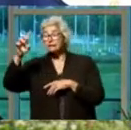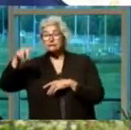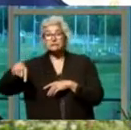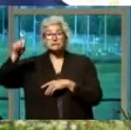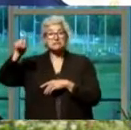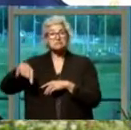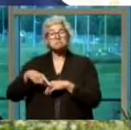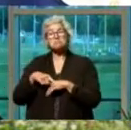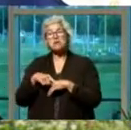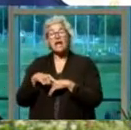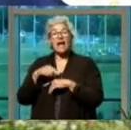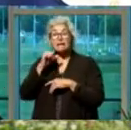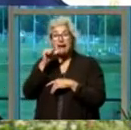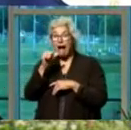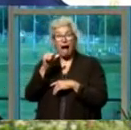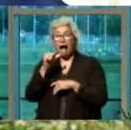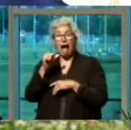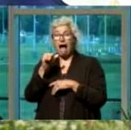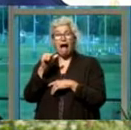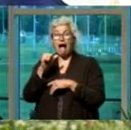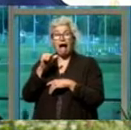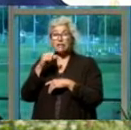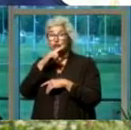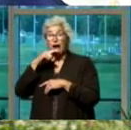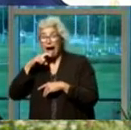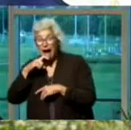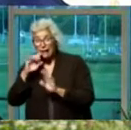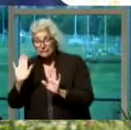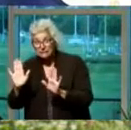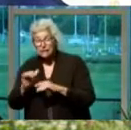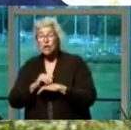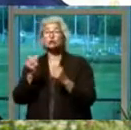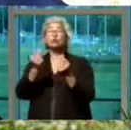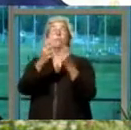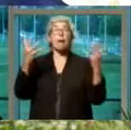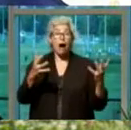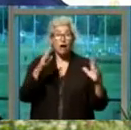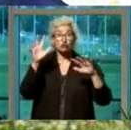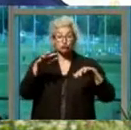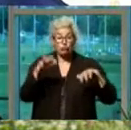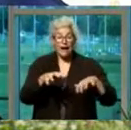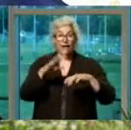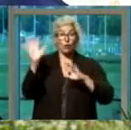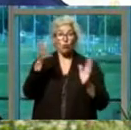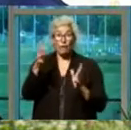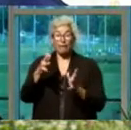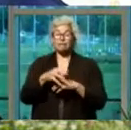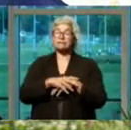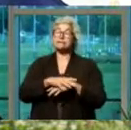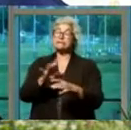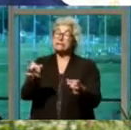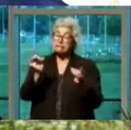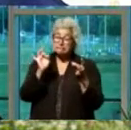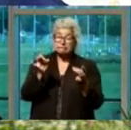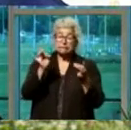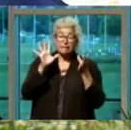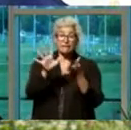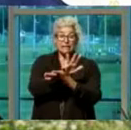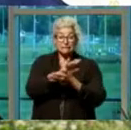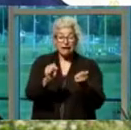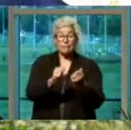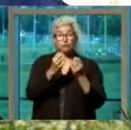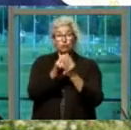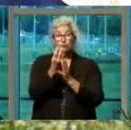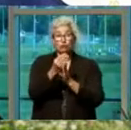situation was not too little rain, but instead too much rain and wind, causing significant damage to crops, livestock, and farm